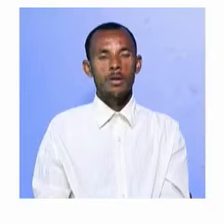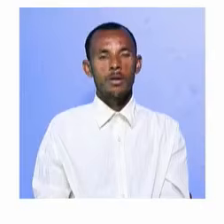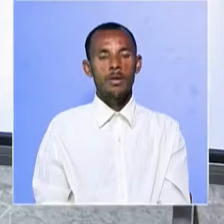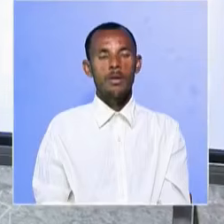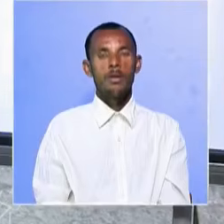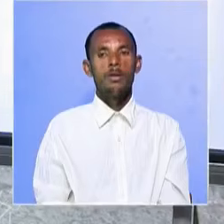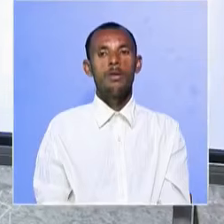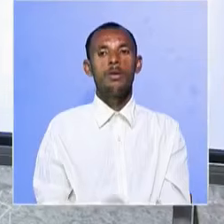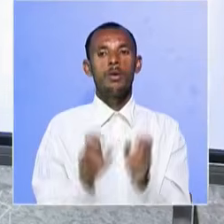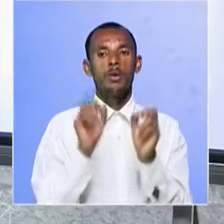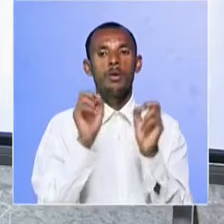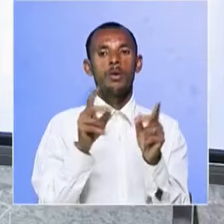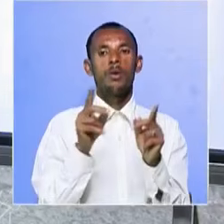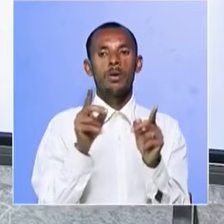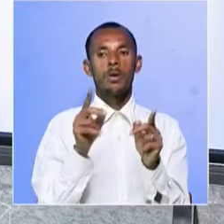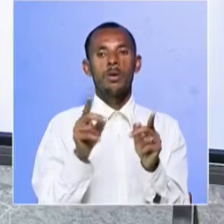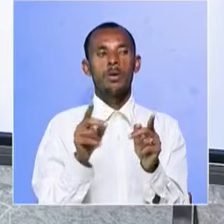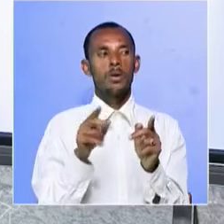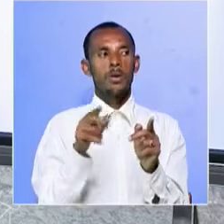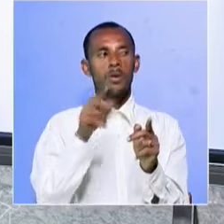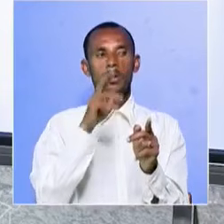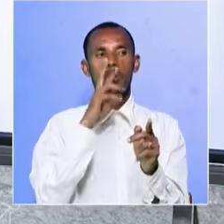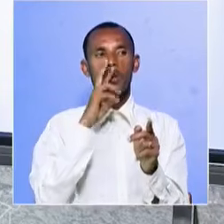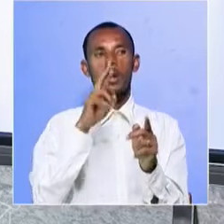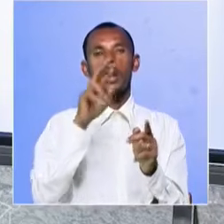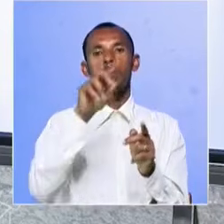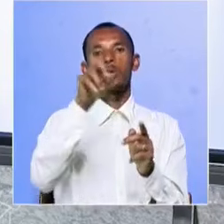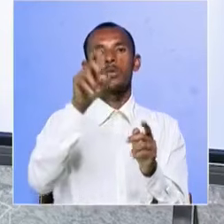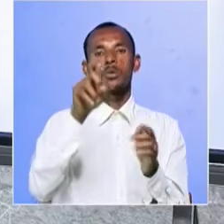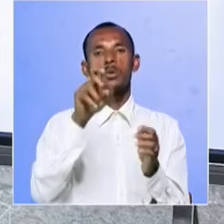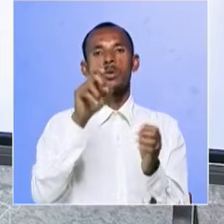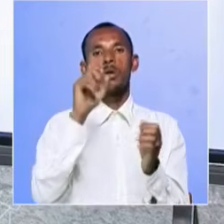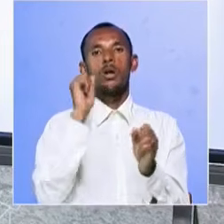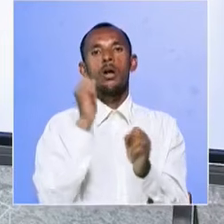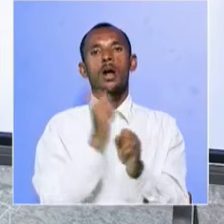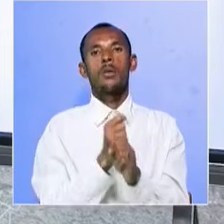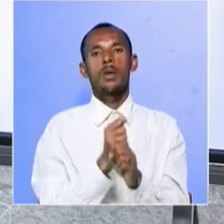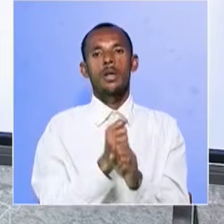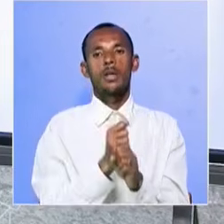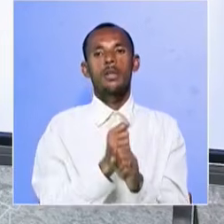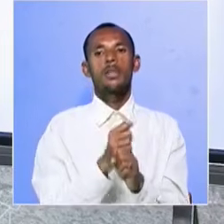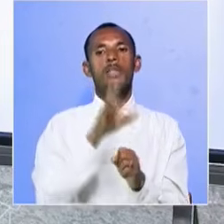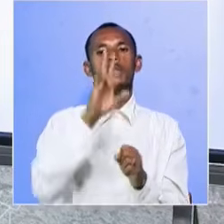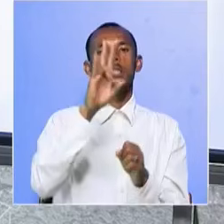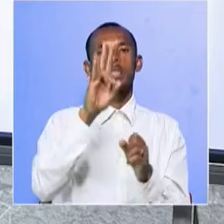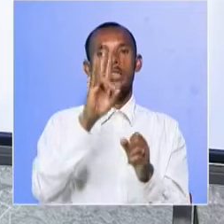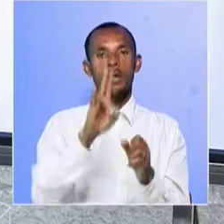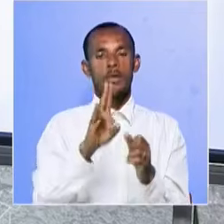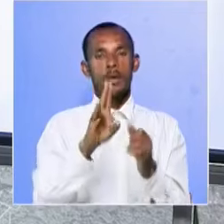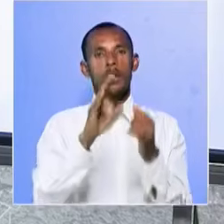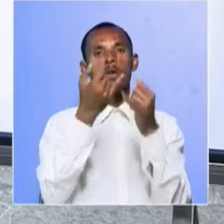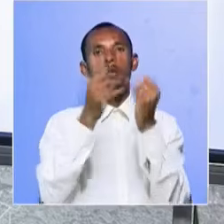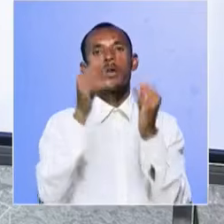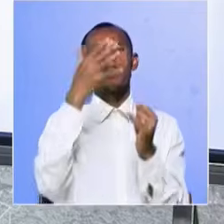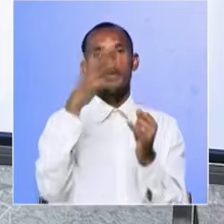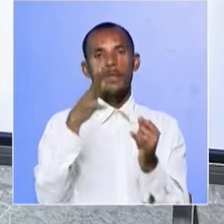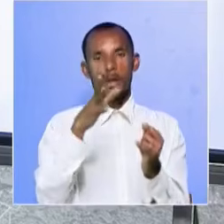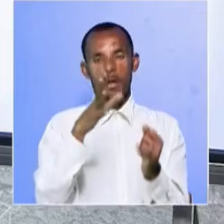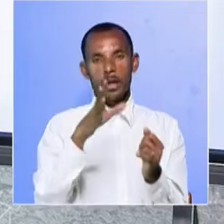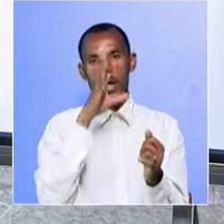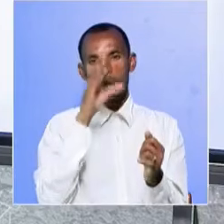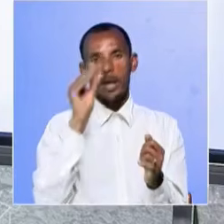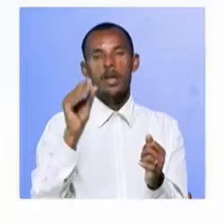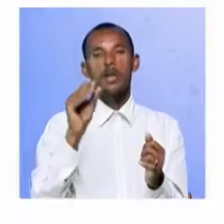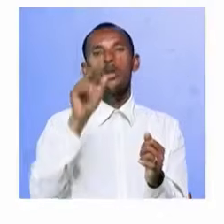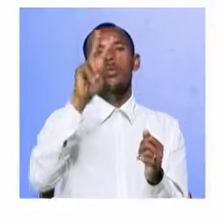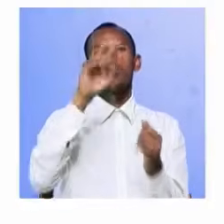Okay, here you are asked to calculate the product of 7 over 15 and 2 over 3.